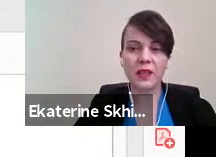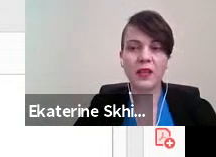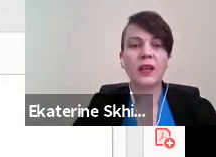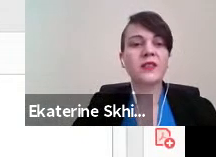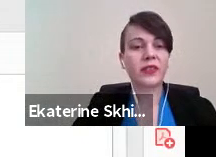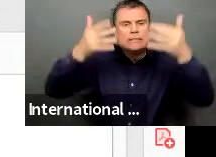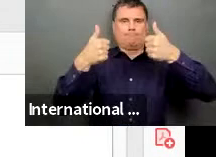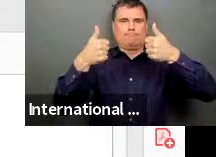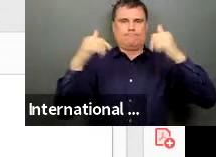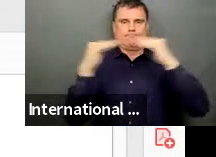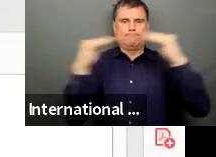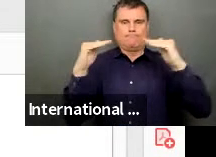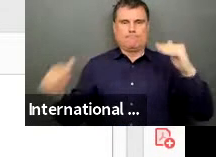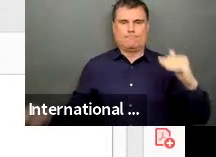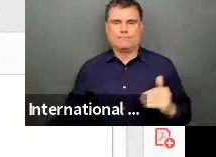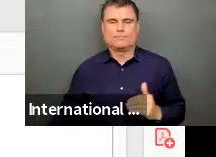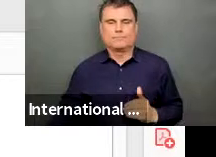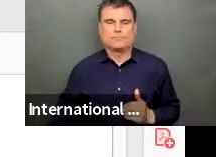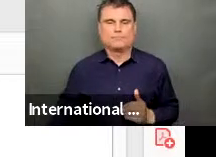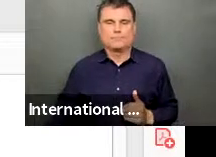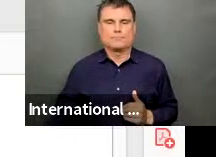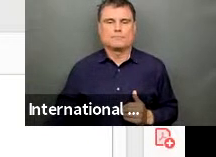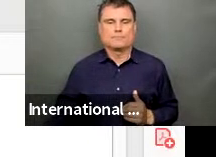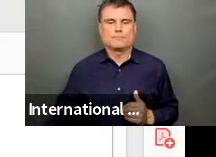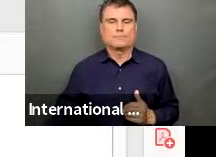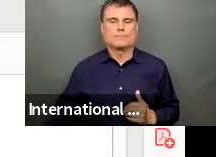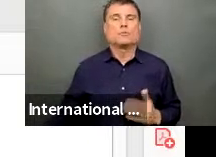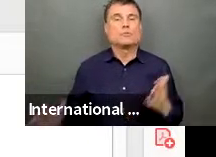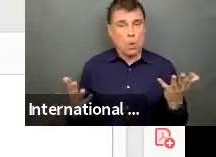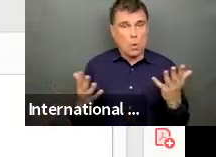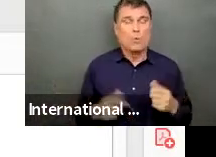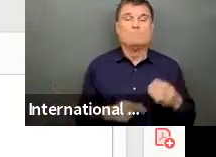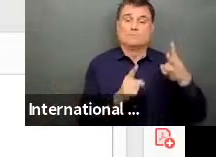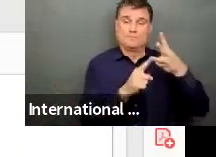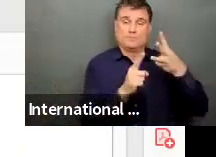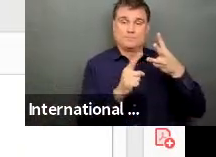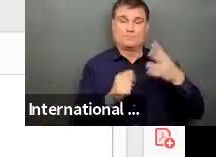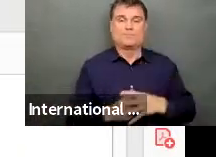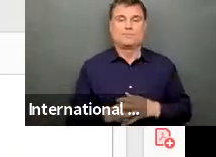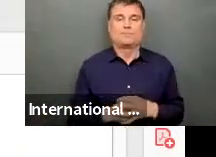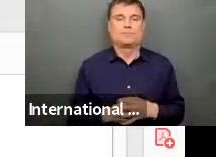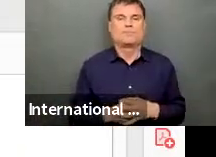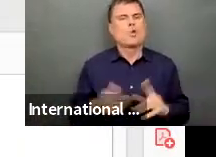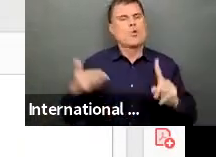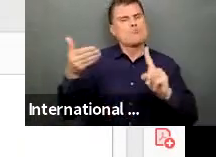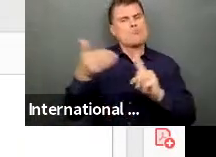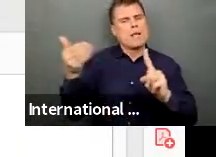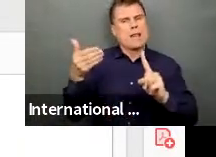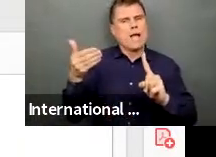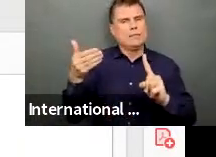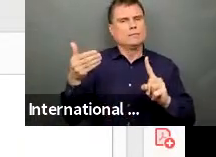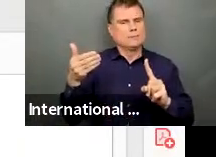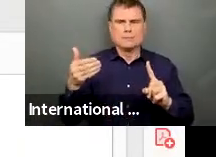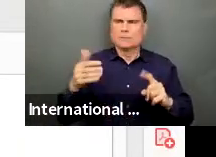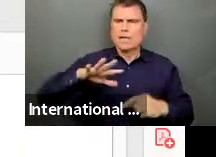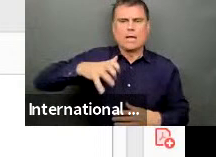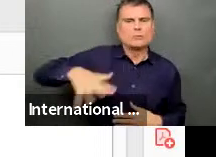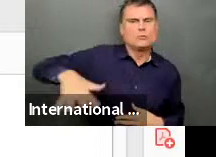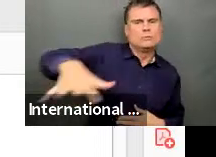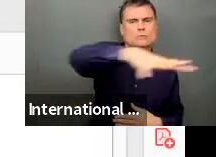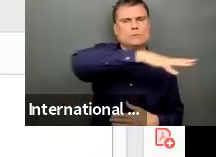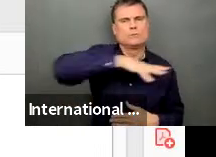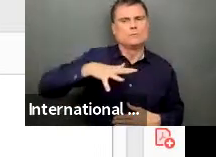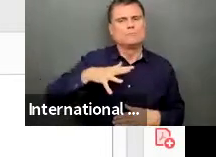girls. 3, recognize the need to set up an international comparative observatory of sound preference and gender-biased